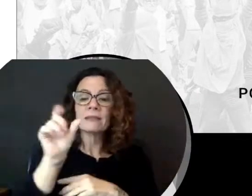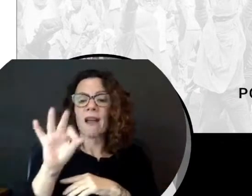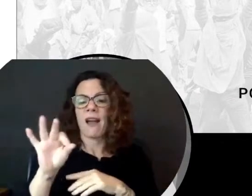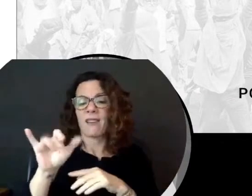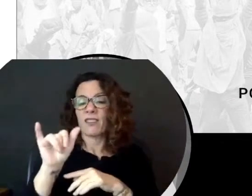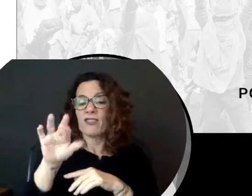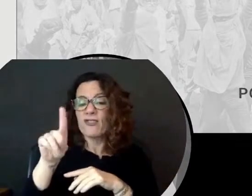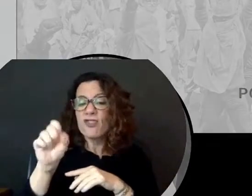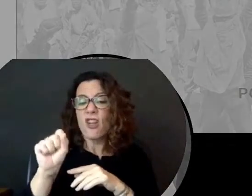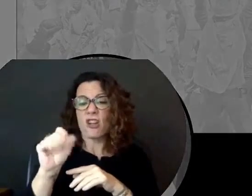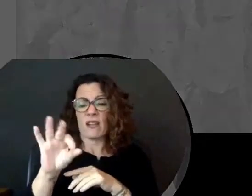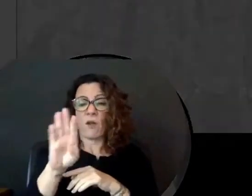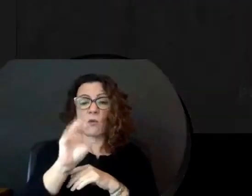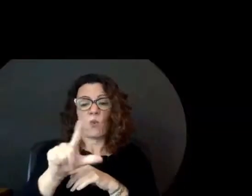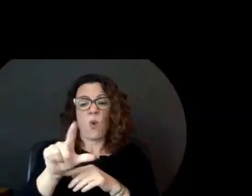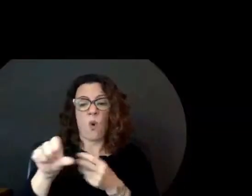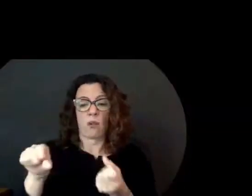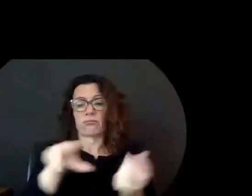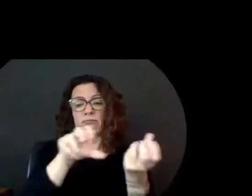waste.